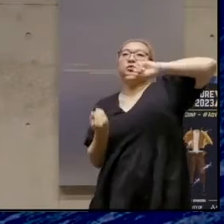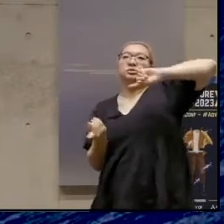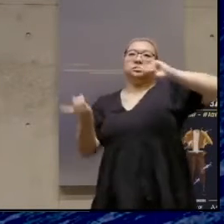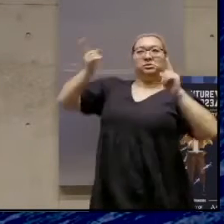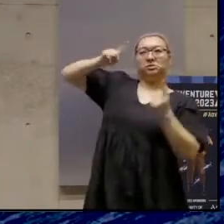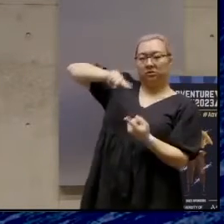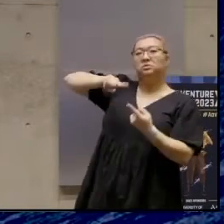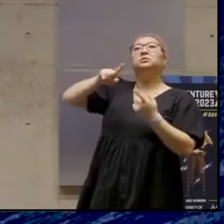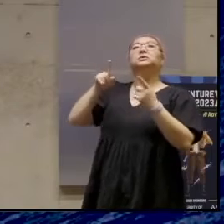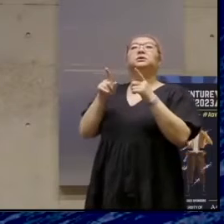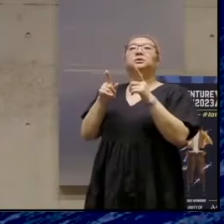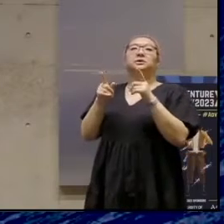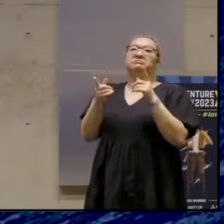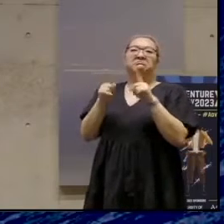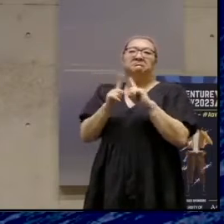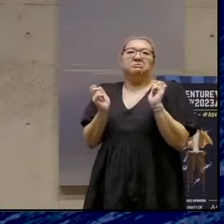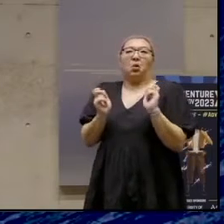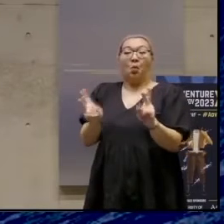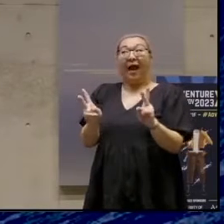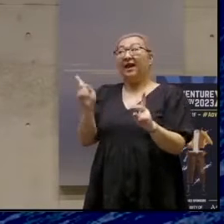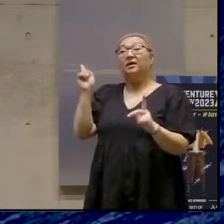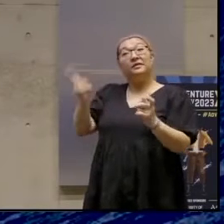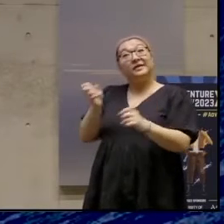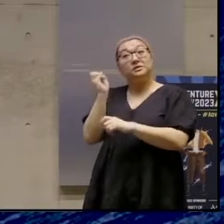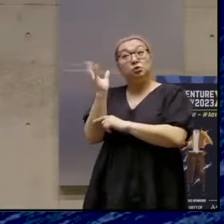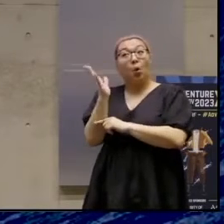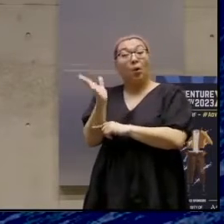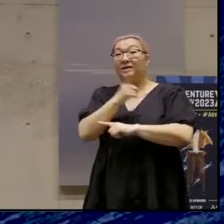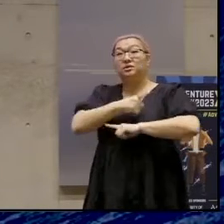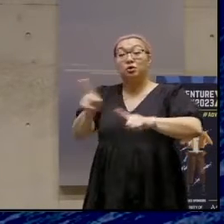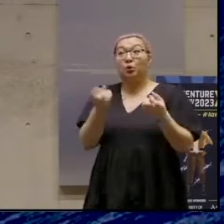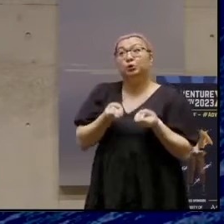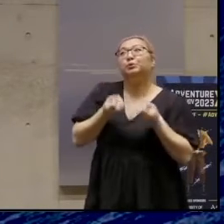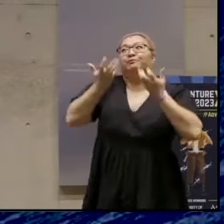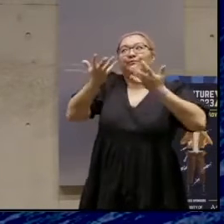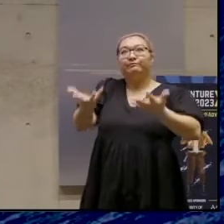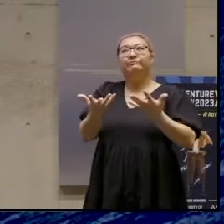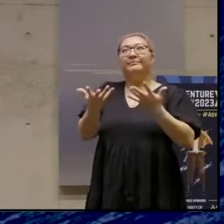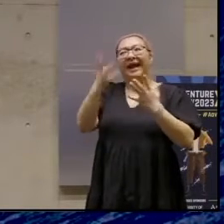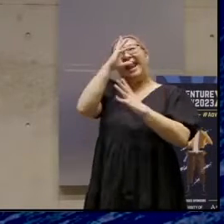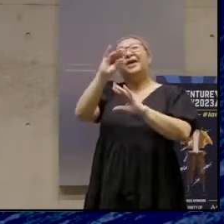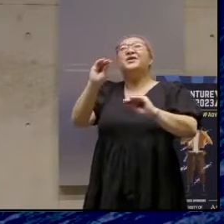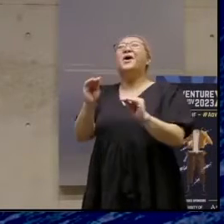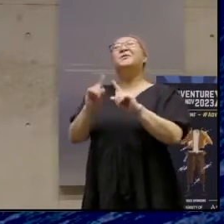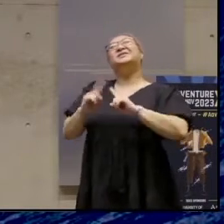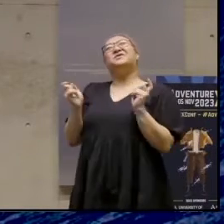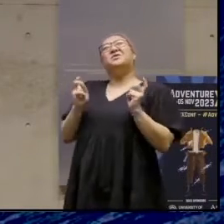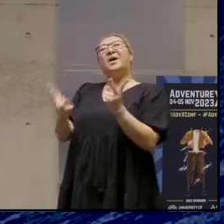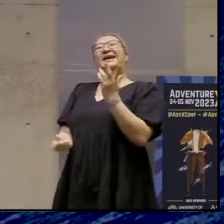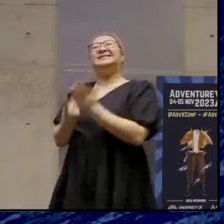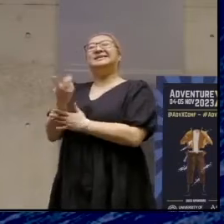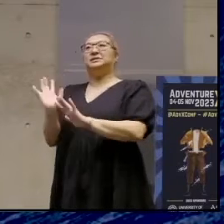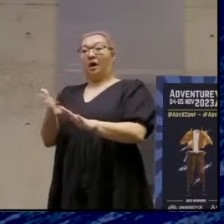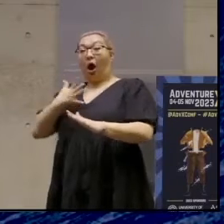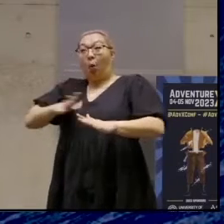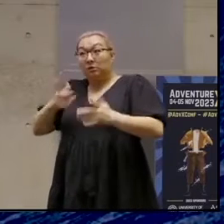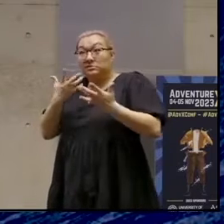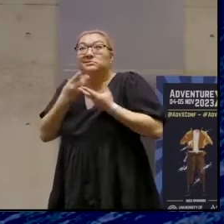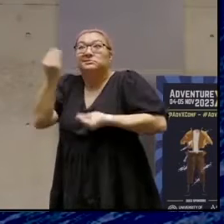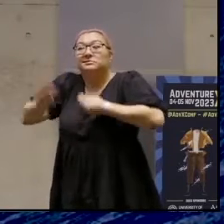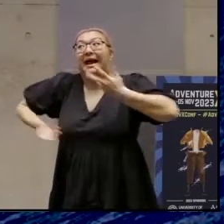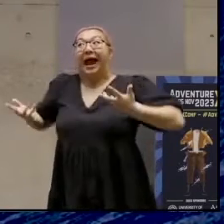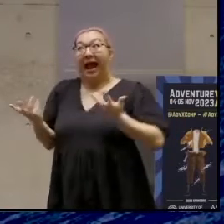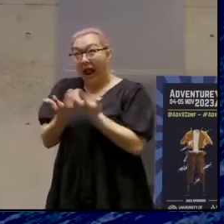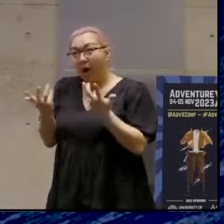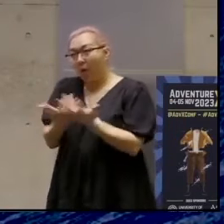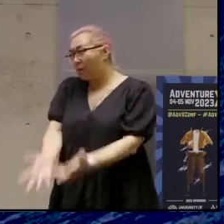things exist. The point of this is to give you structures so that you can create. Does everybody understand the difference? Not analyze the dead thing that's already been created and